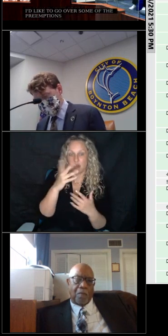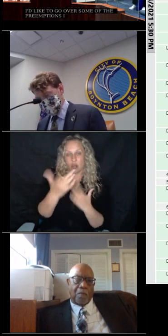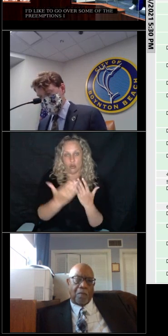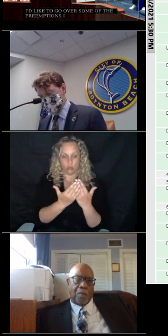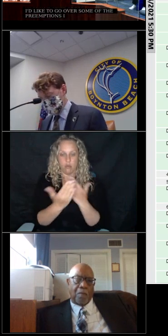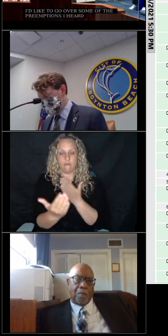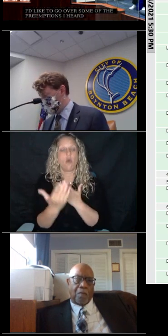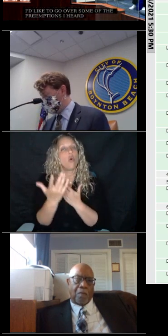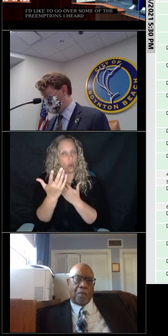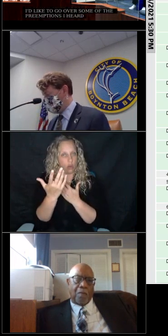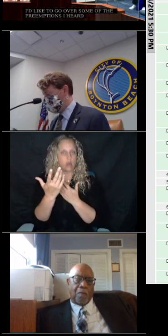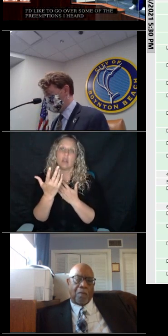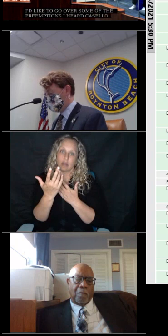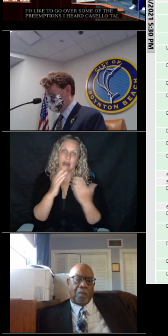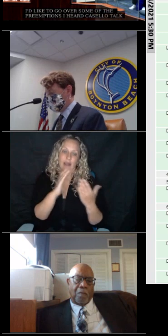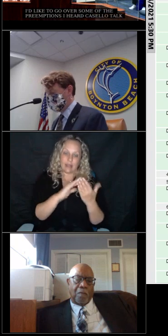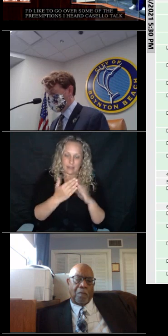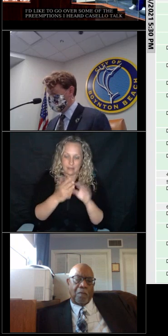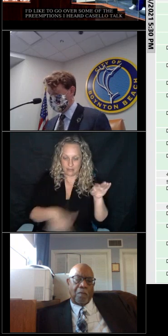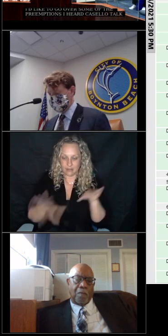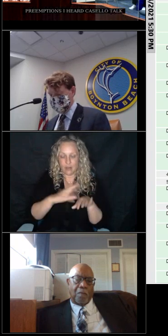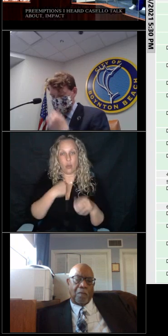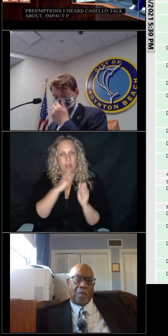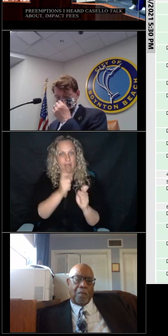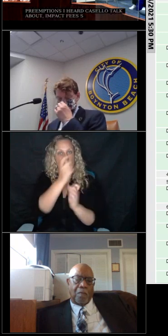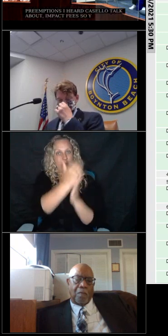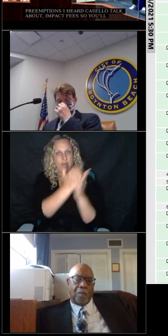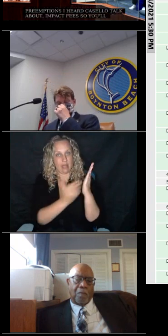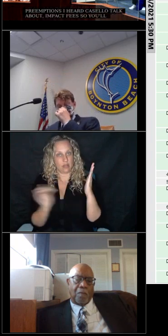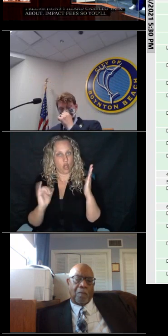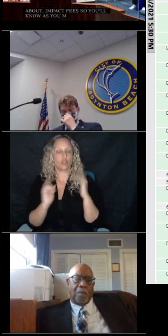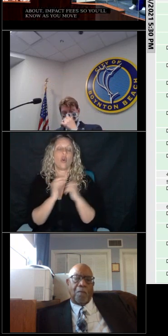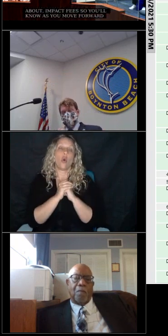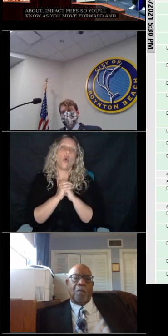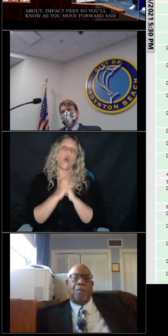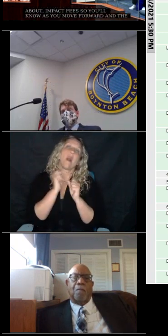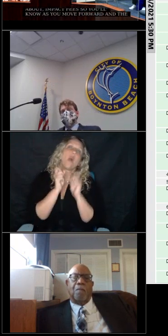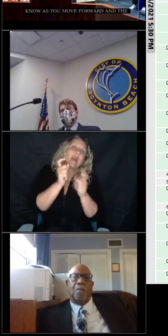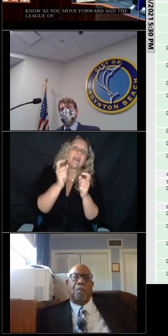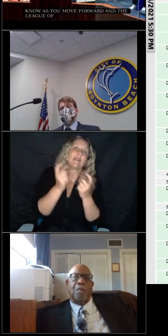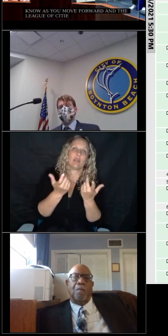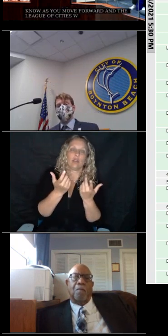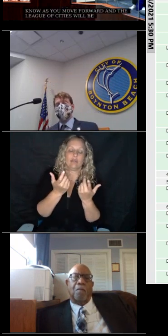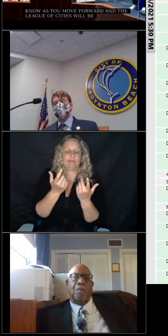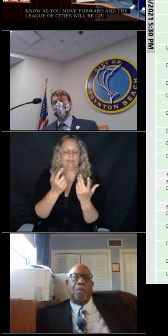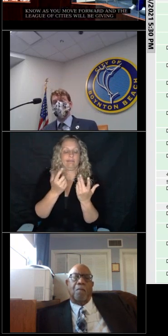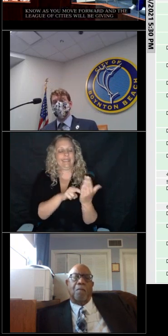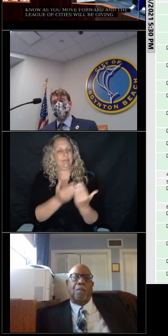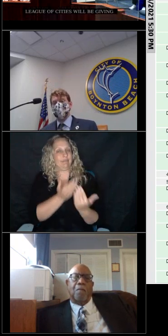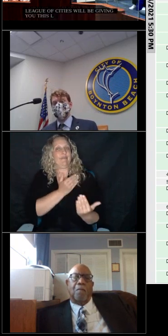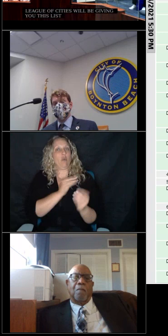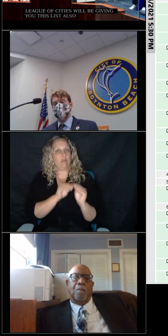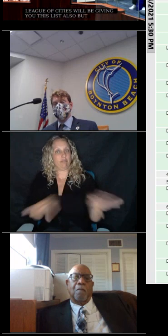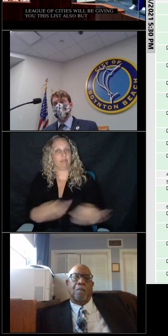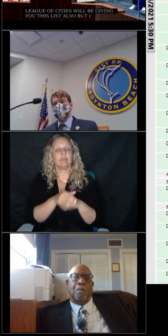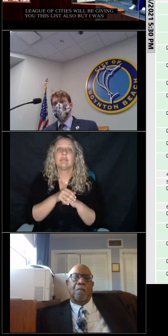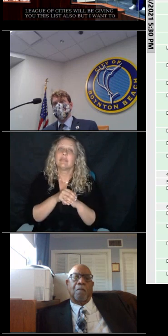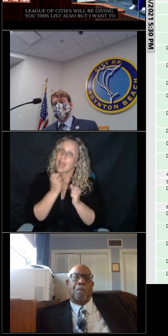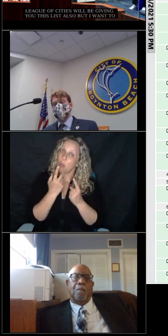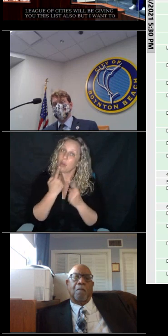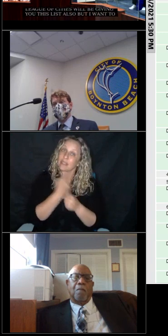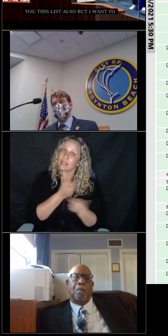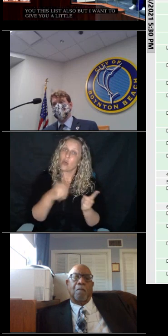League of Cities will be giving you this list also. But I want to give you a little bit of a preview. And I will tell